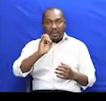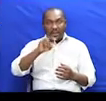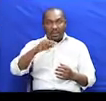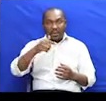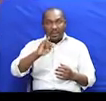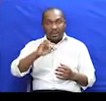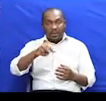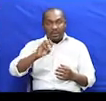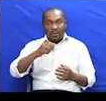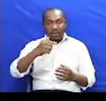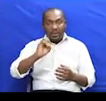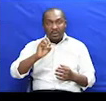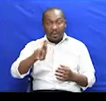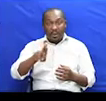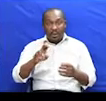of solution.